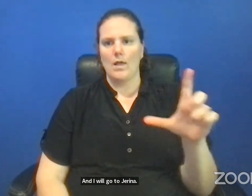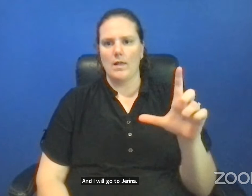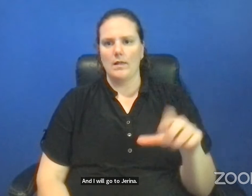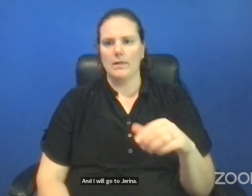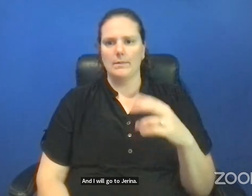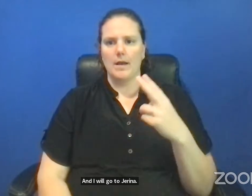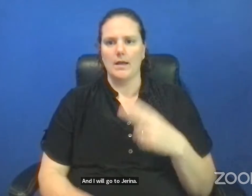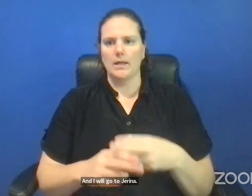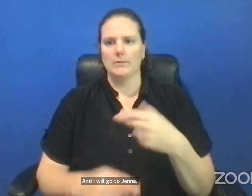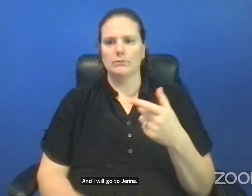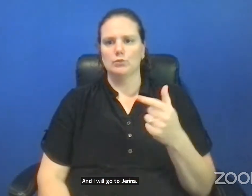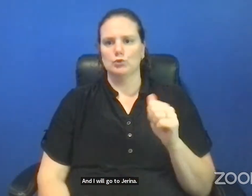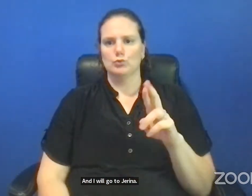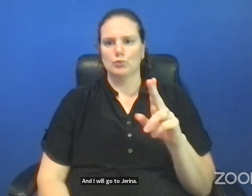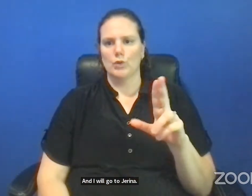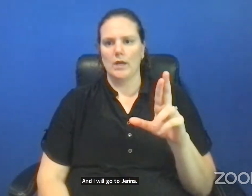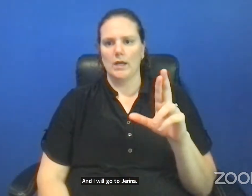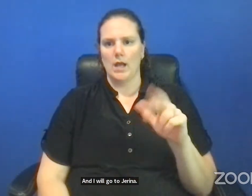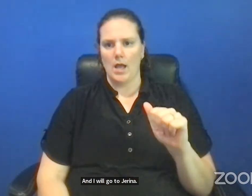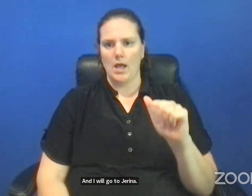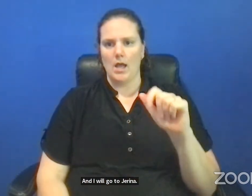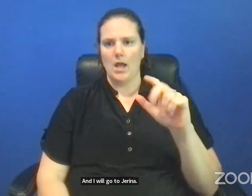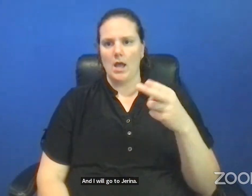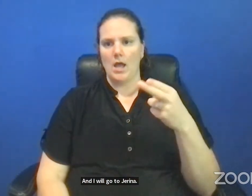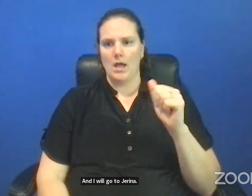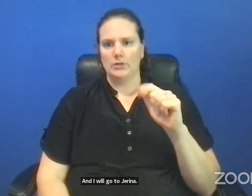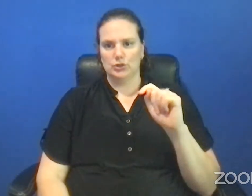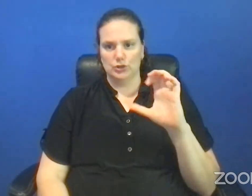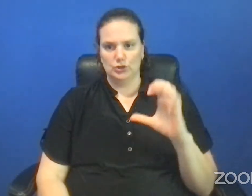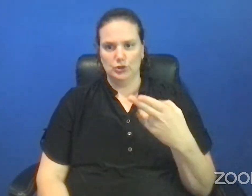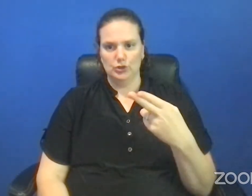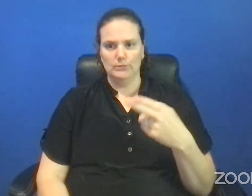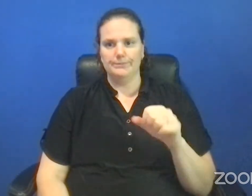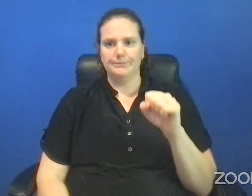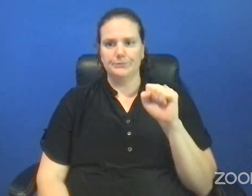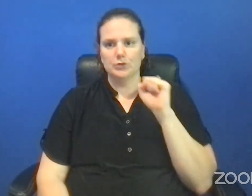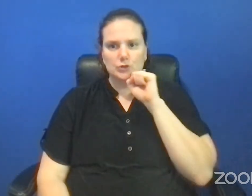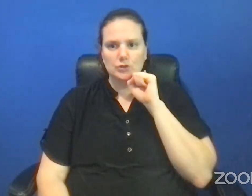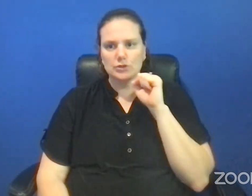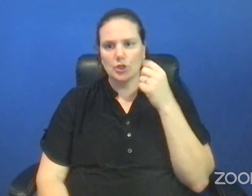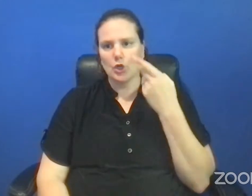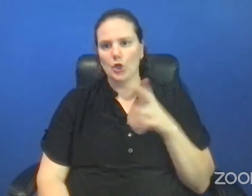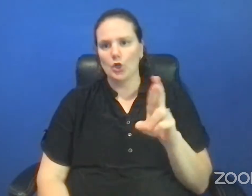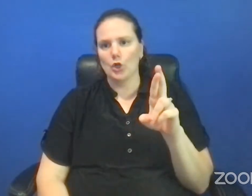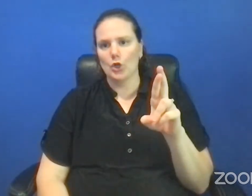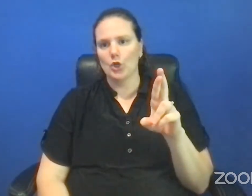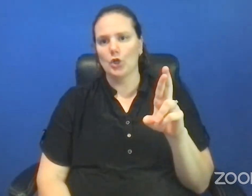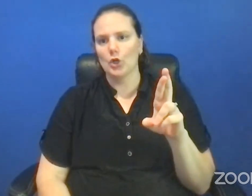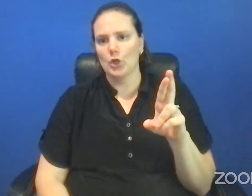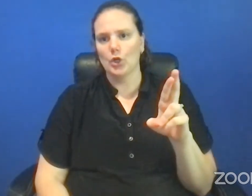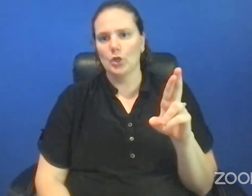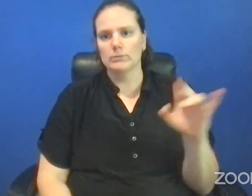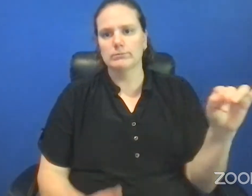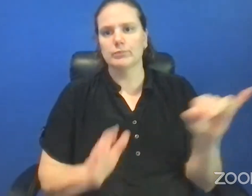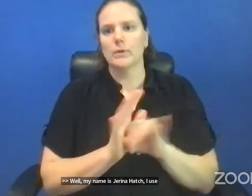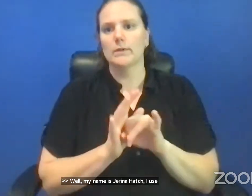my name is Jarina Hatch. I use she, her pronouns.